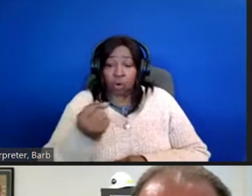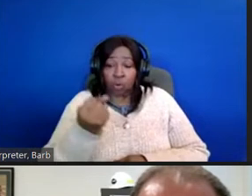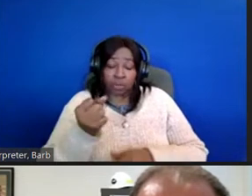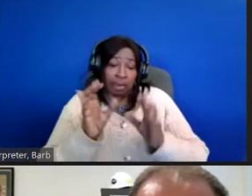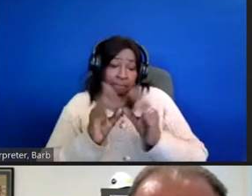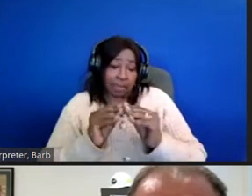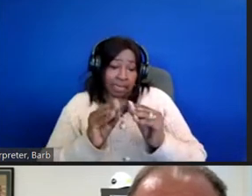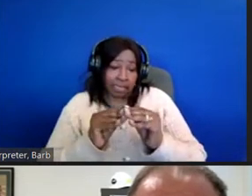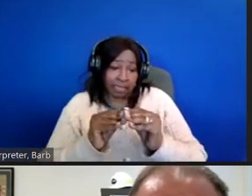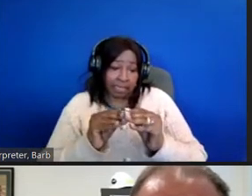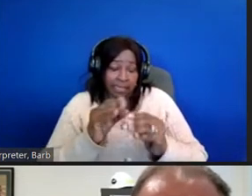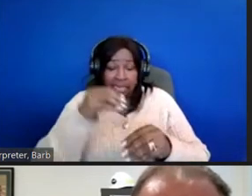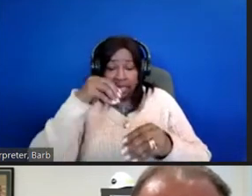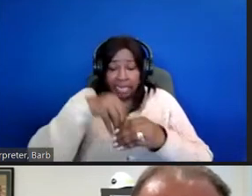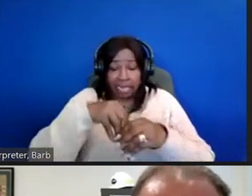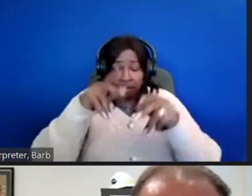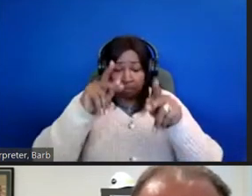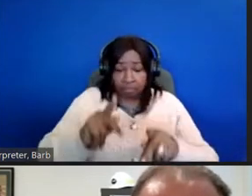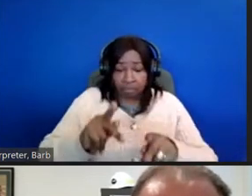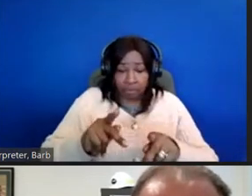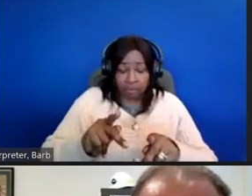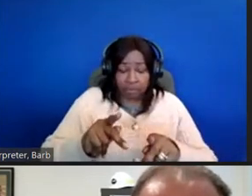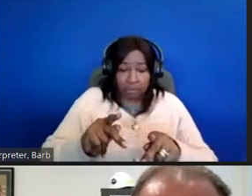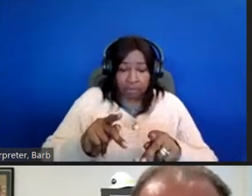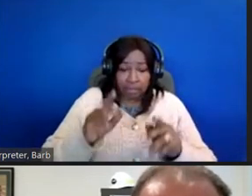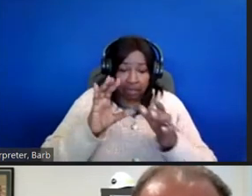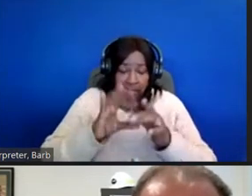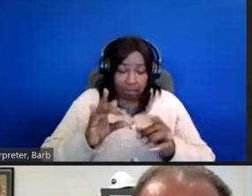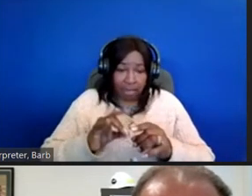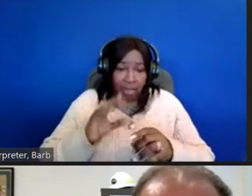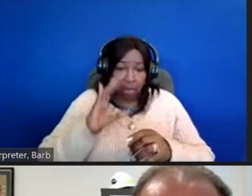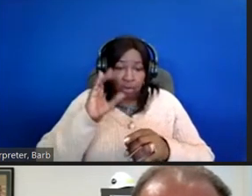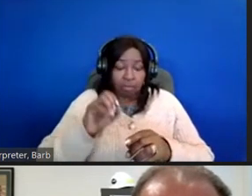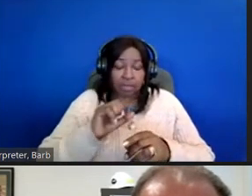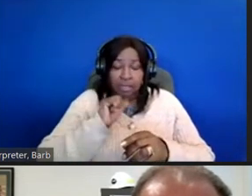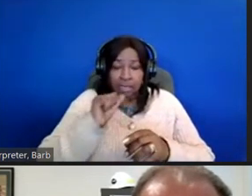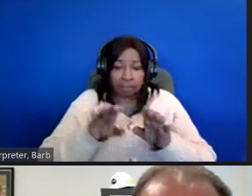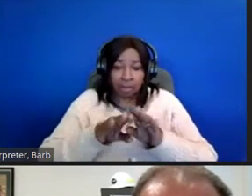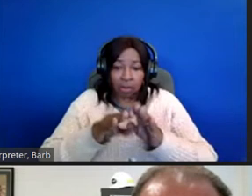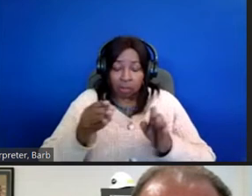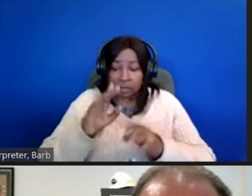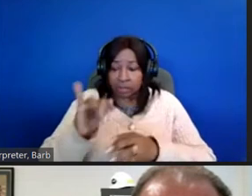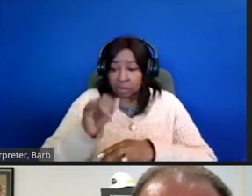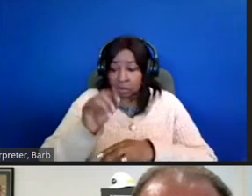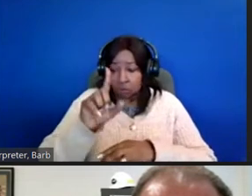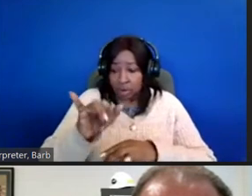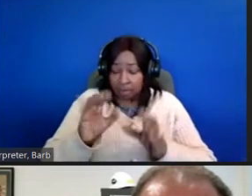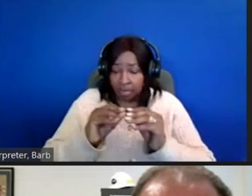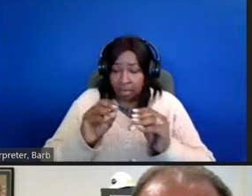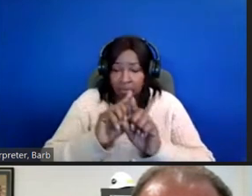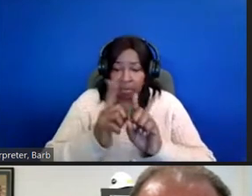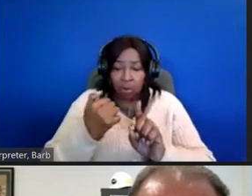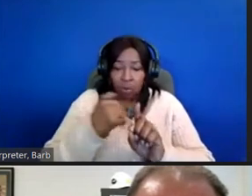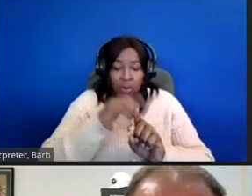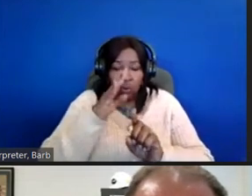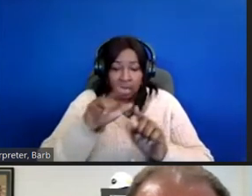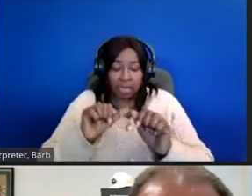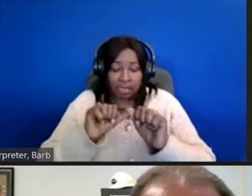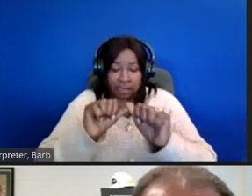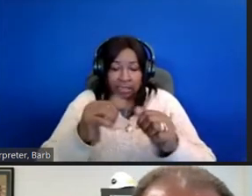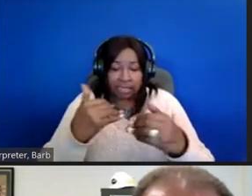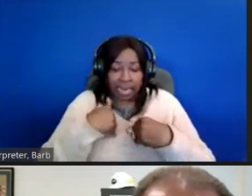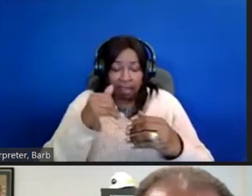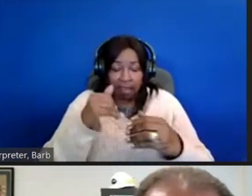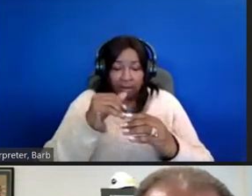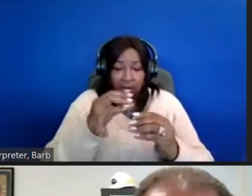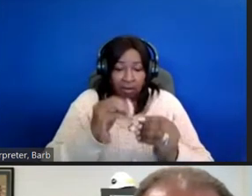And in-person public comment will also not be open as of July's meeting, but we will also continue to have a virtual option for those who